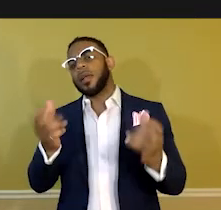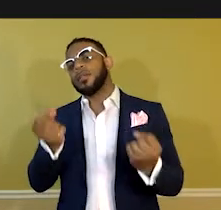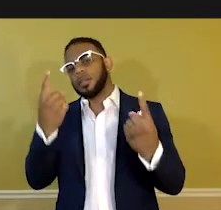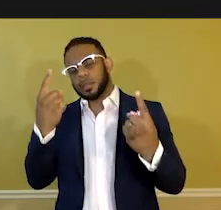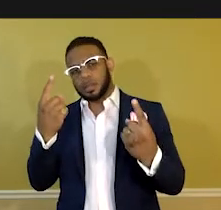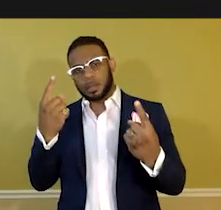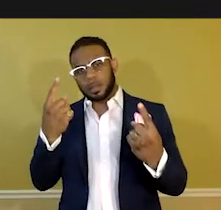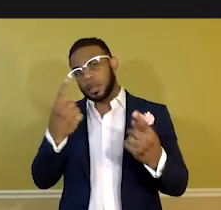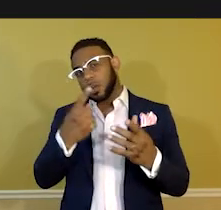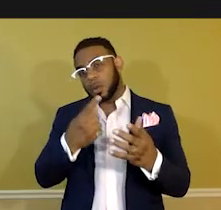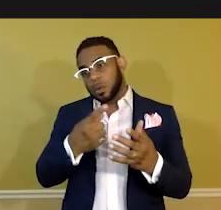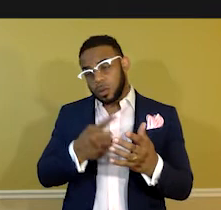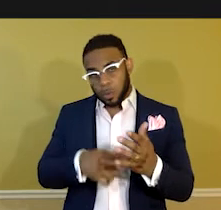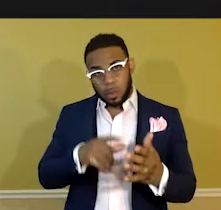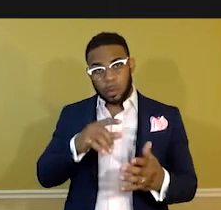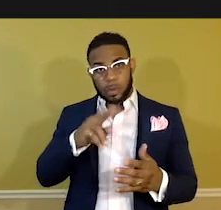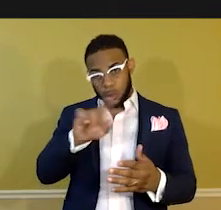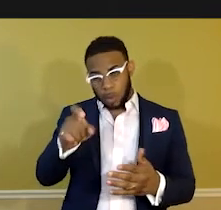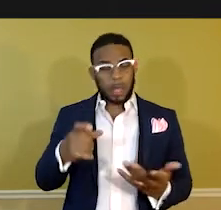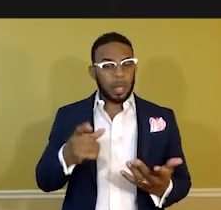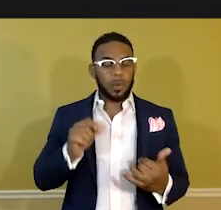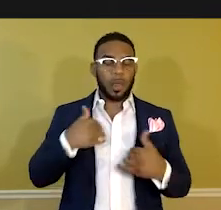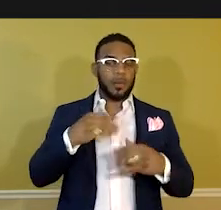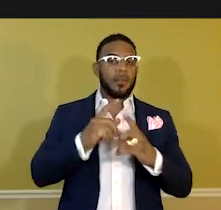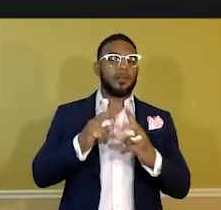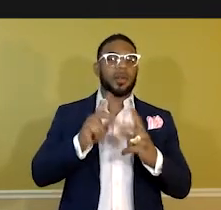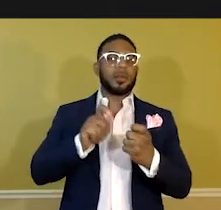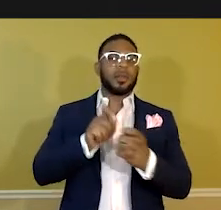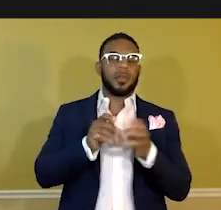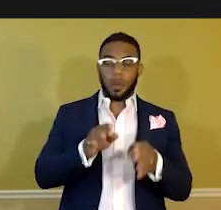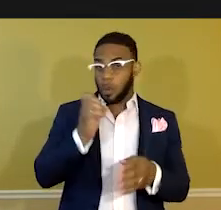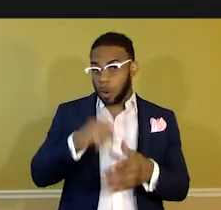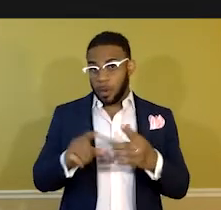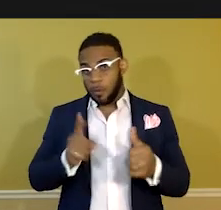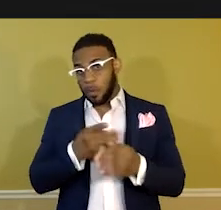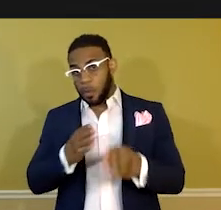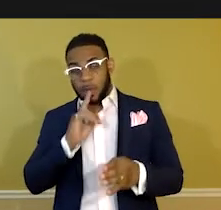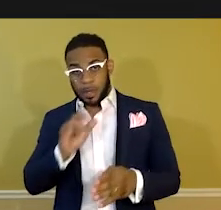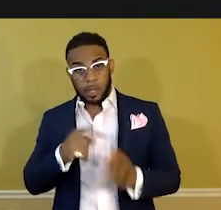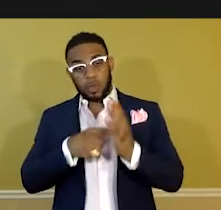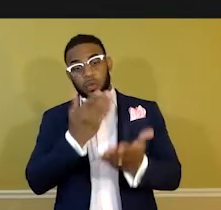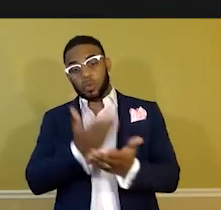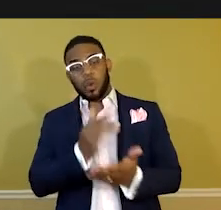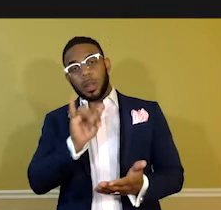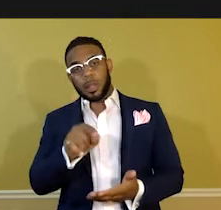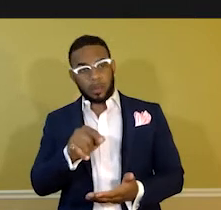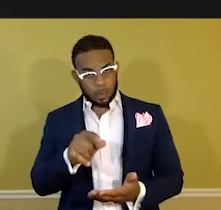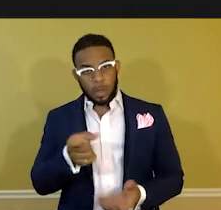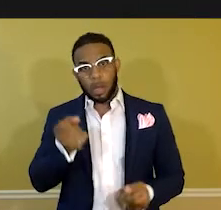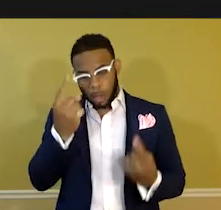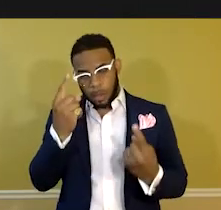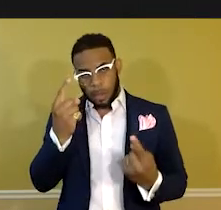understanding of UX? Um, and we do that in a very specific way. One of the first ways is showing that you, you know,